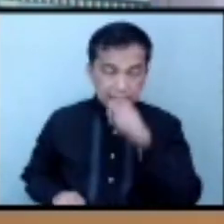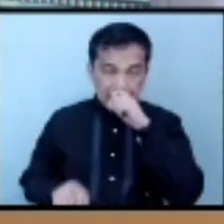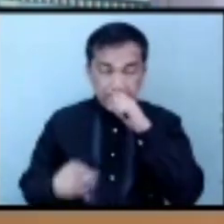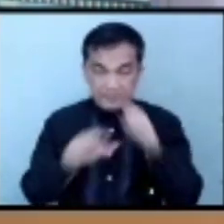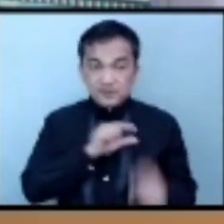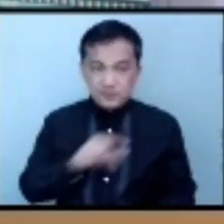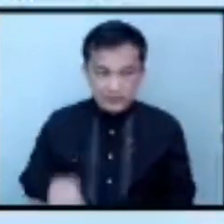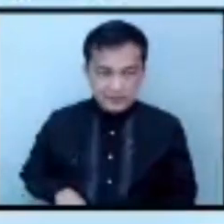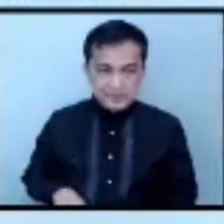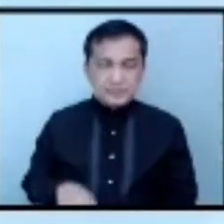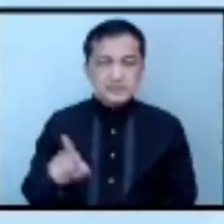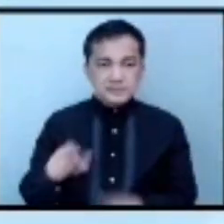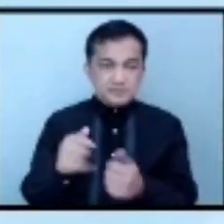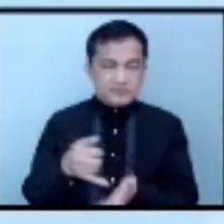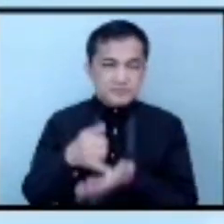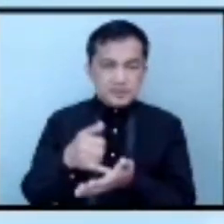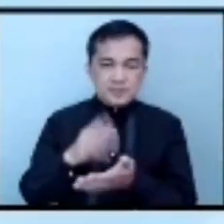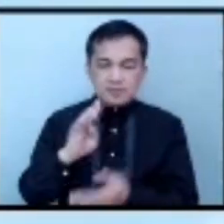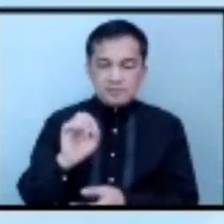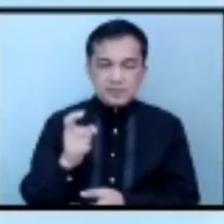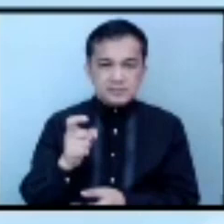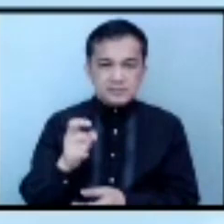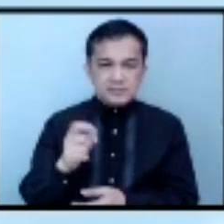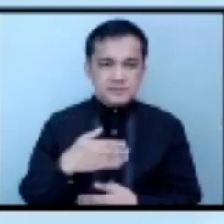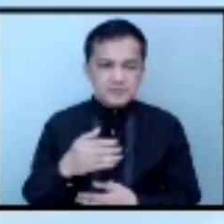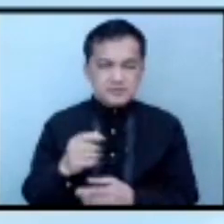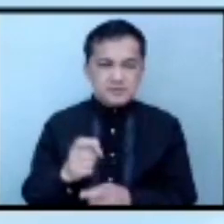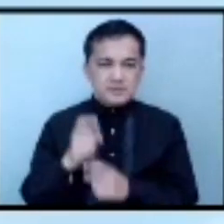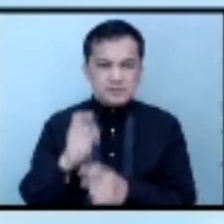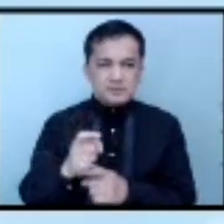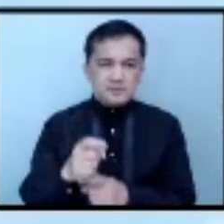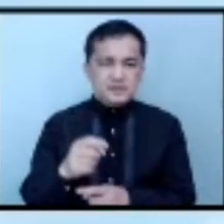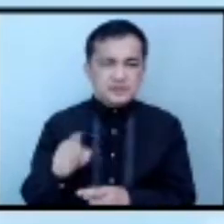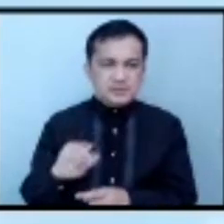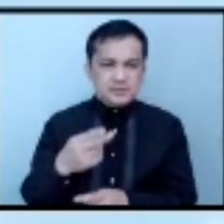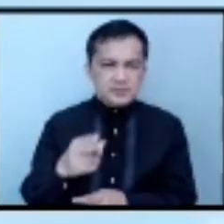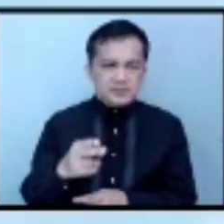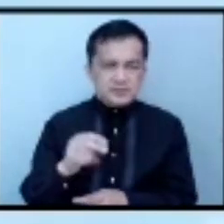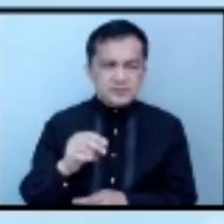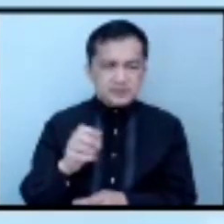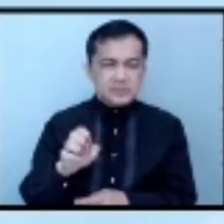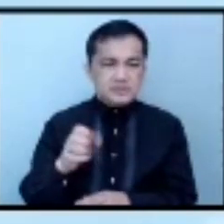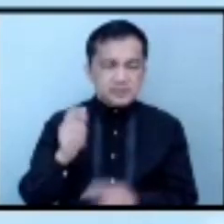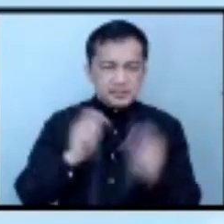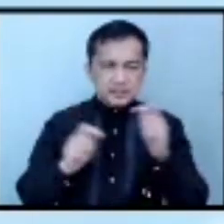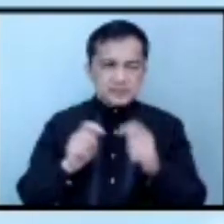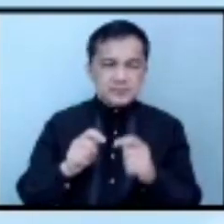Awards box office entertainment award Henry Lee irn